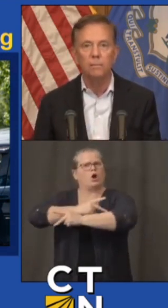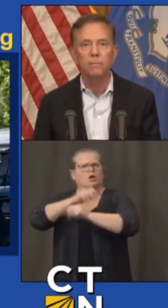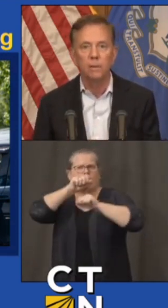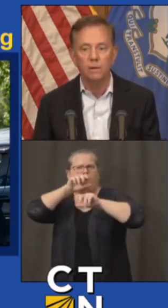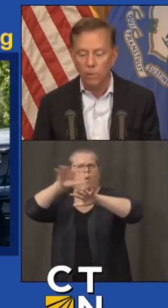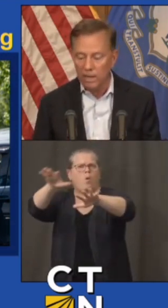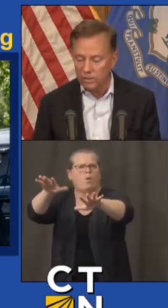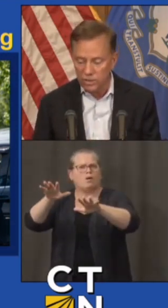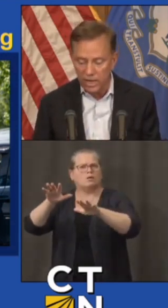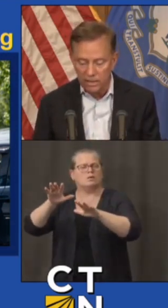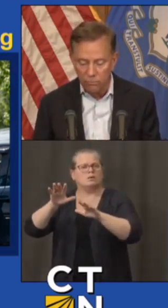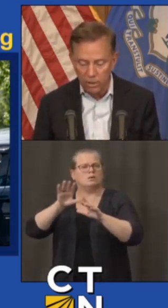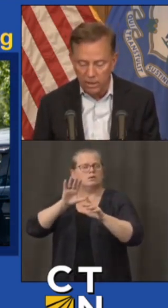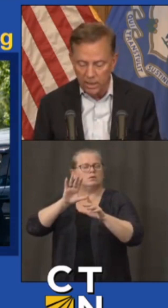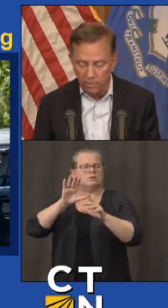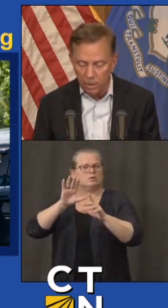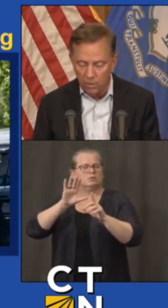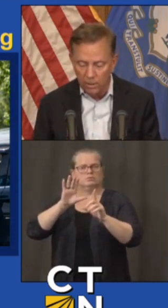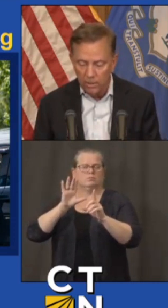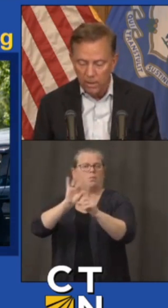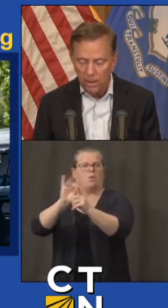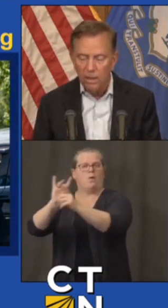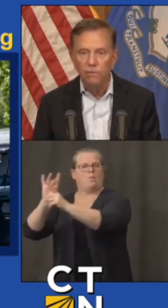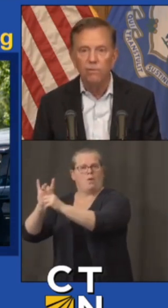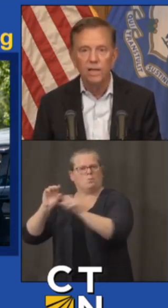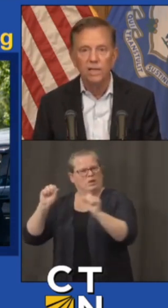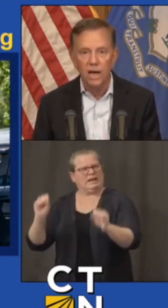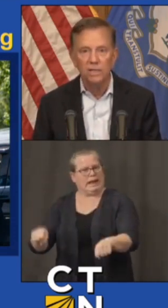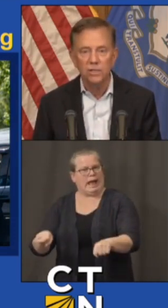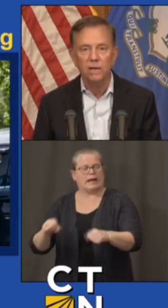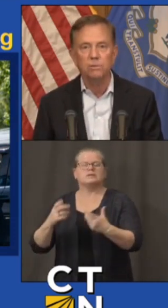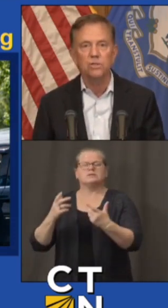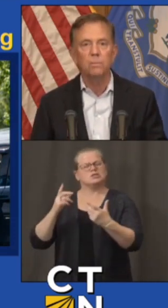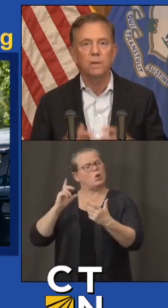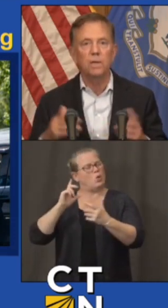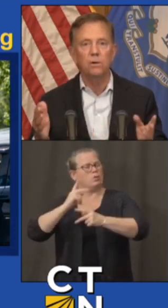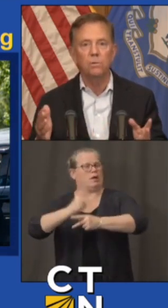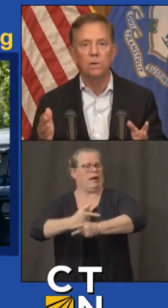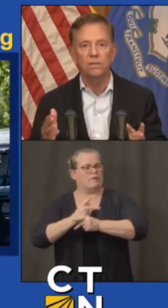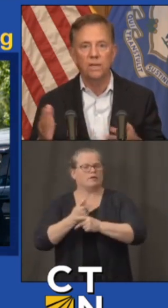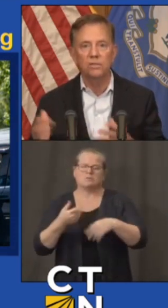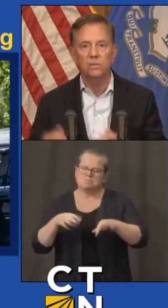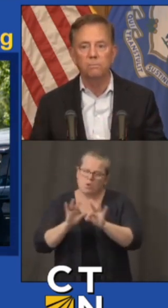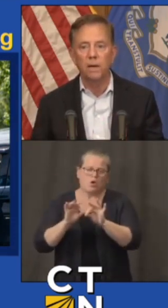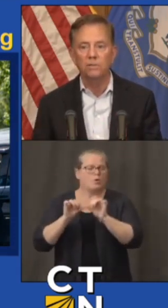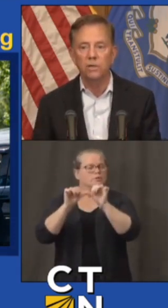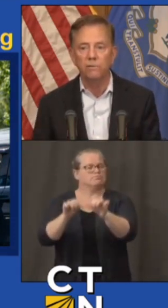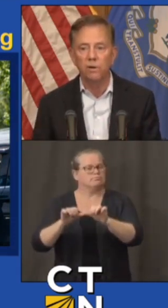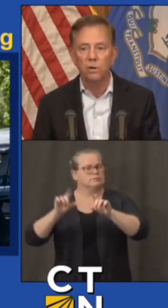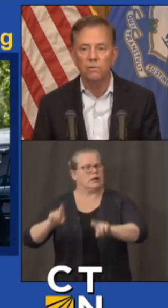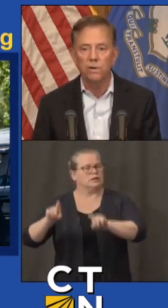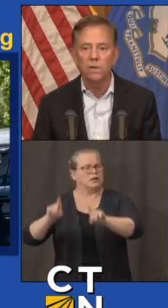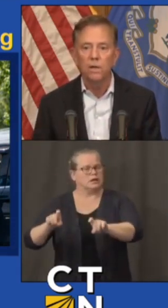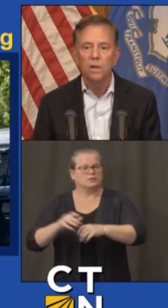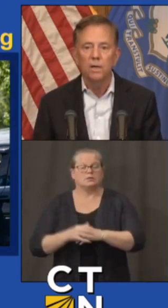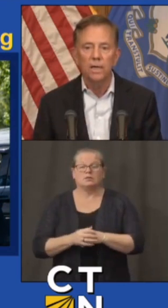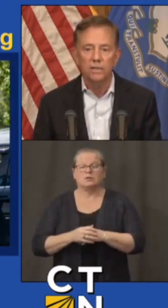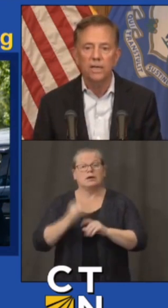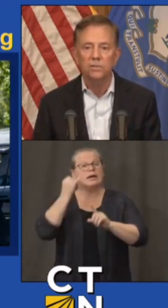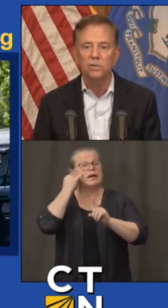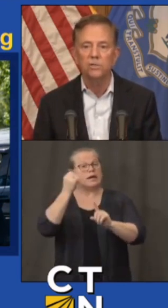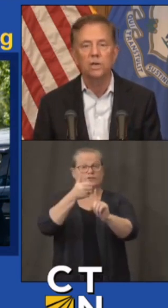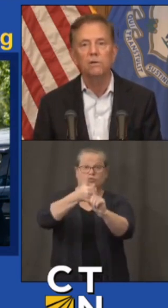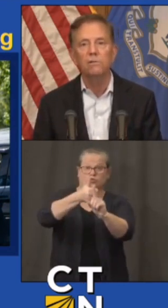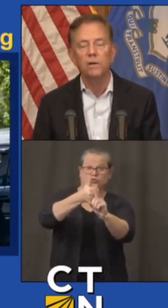working around the state, and we're going to keep going. If you've had contact with somebody who tested positive for COVID,